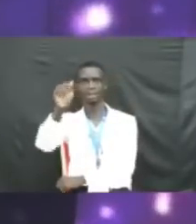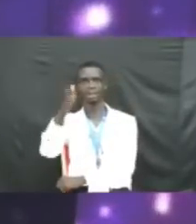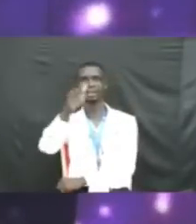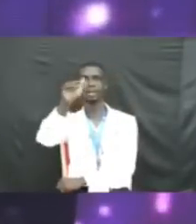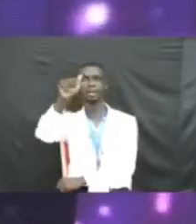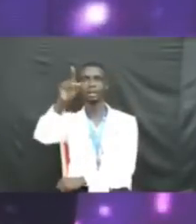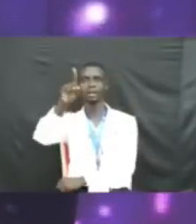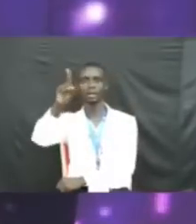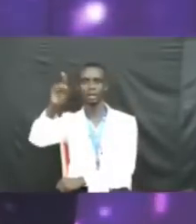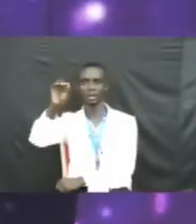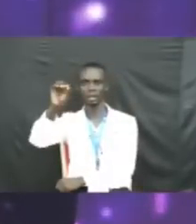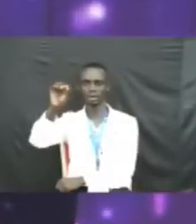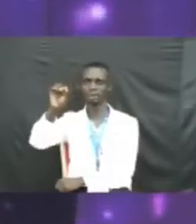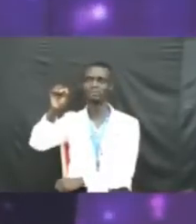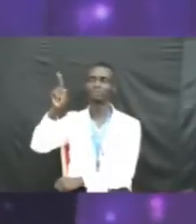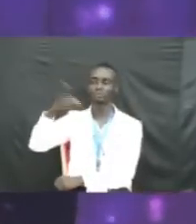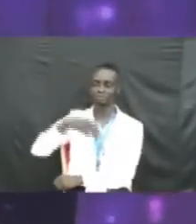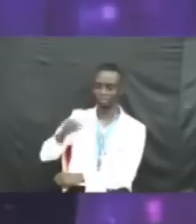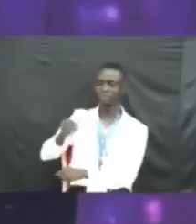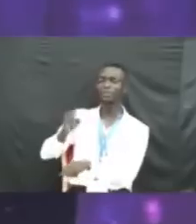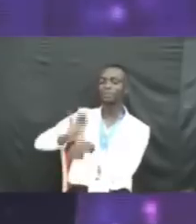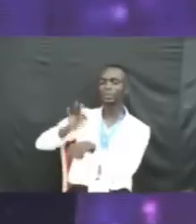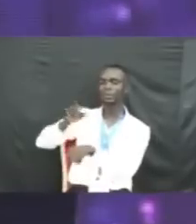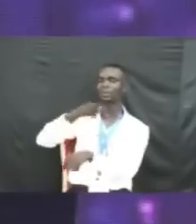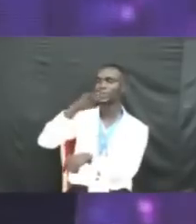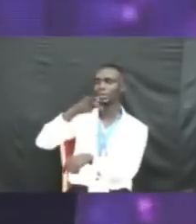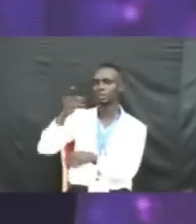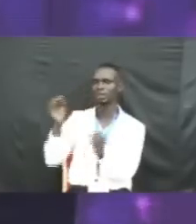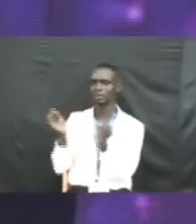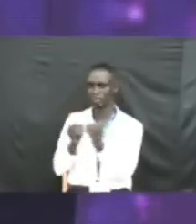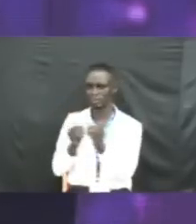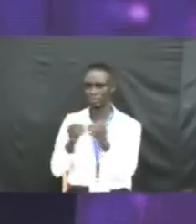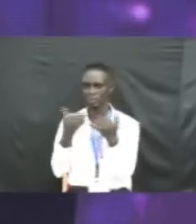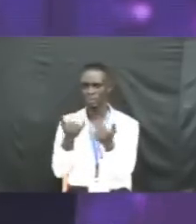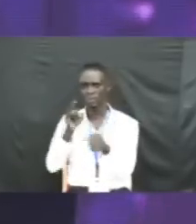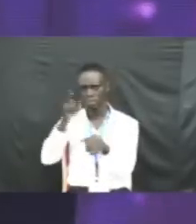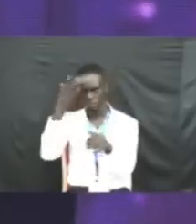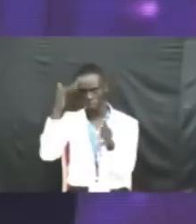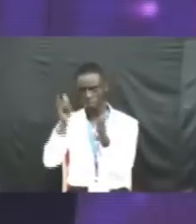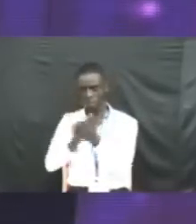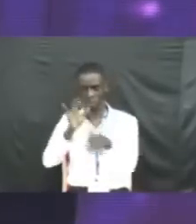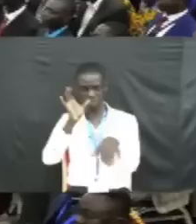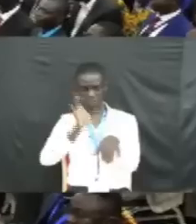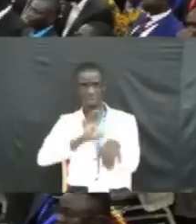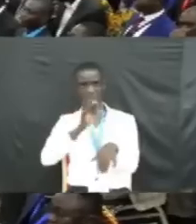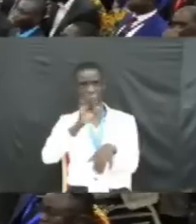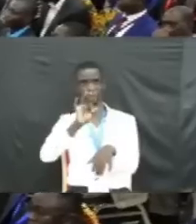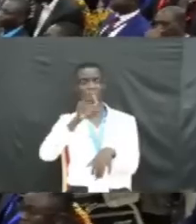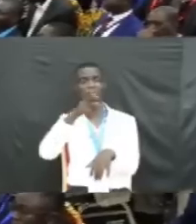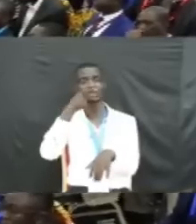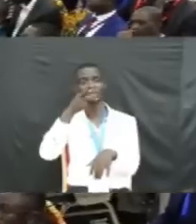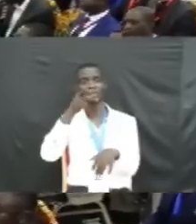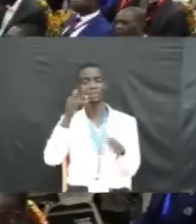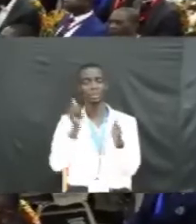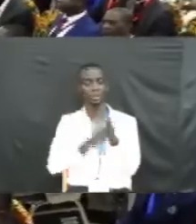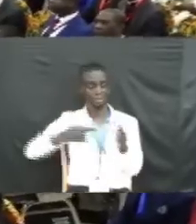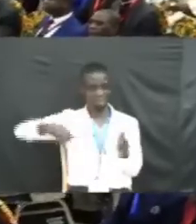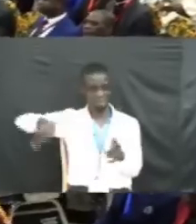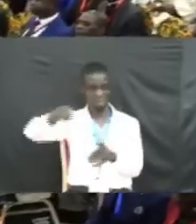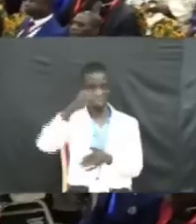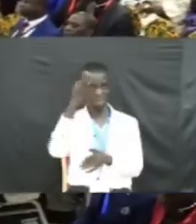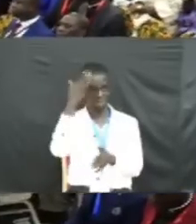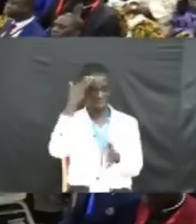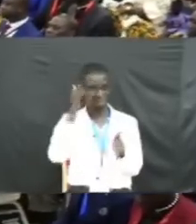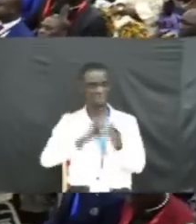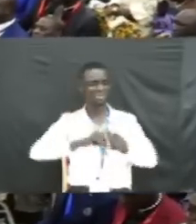the Pentecost church, church of Pentecost. The church of Pentecost, as we all know, is the largest Protestant